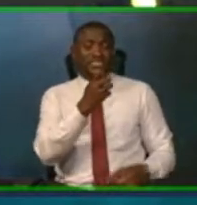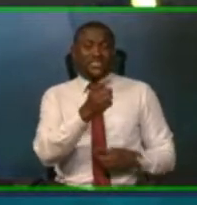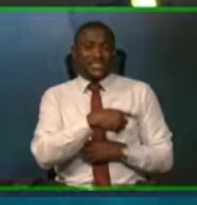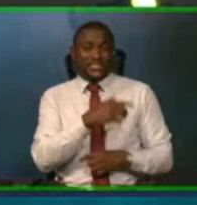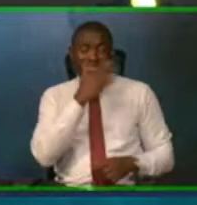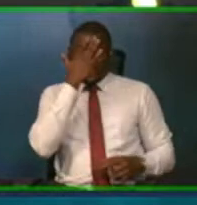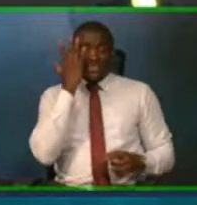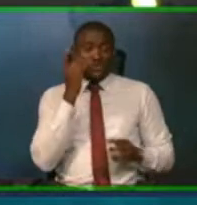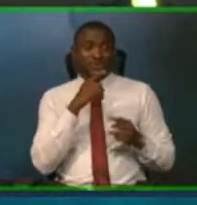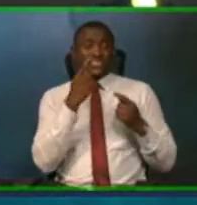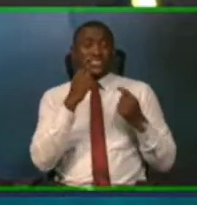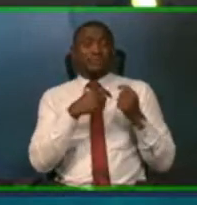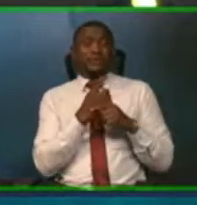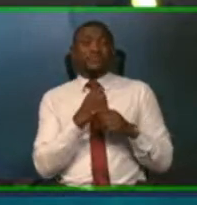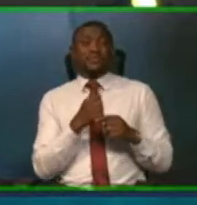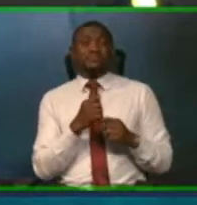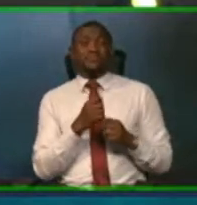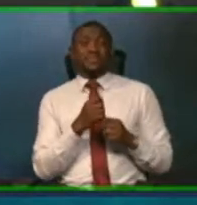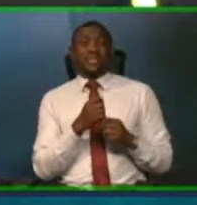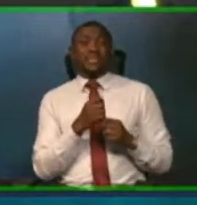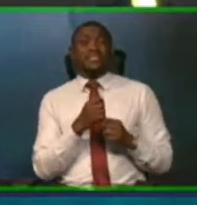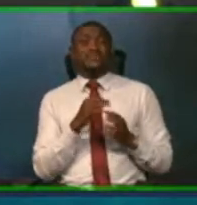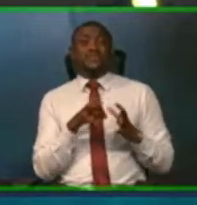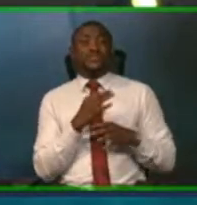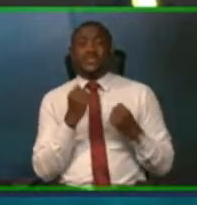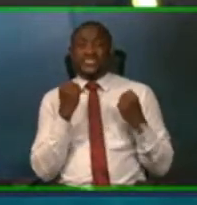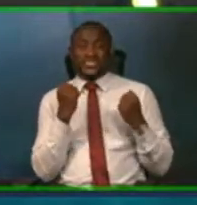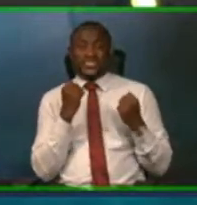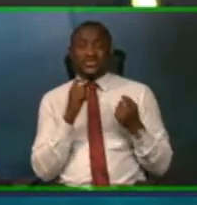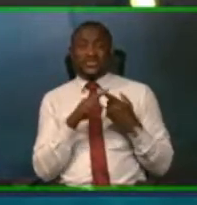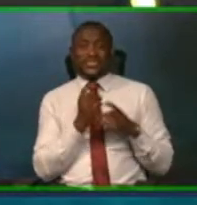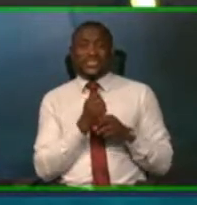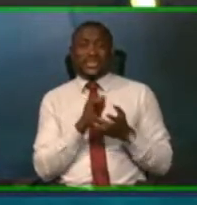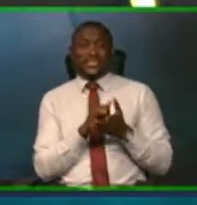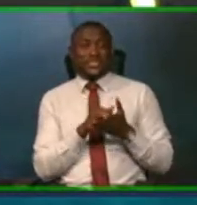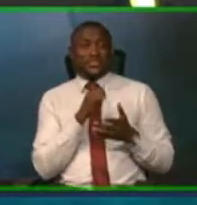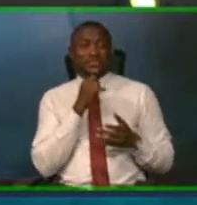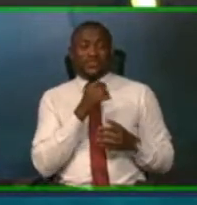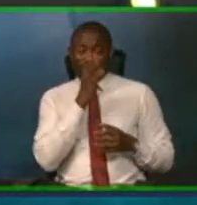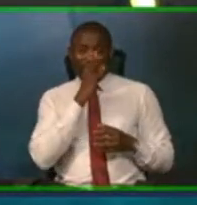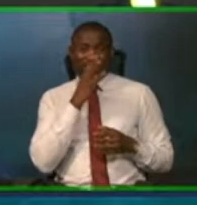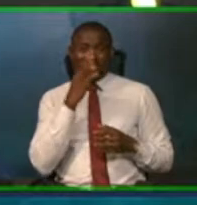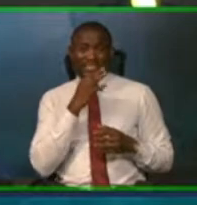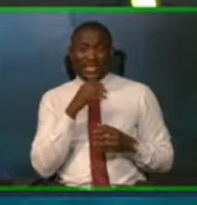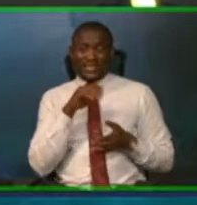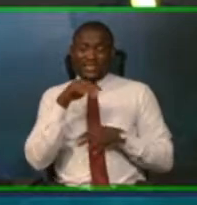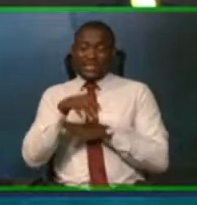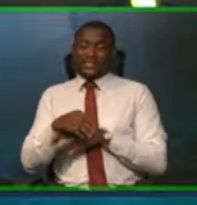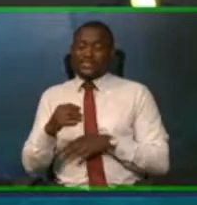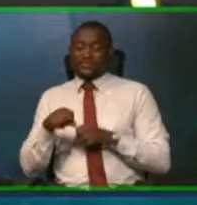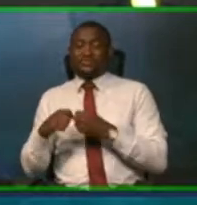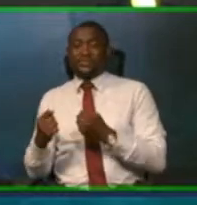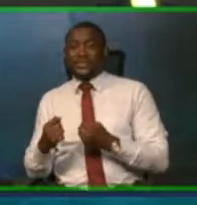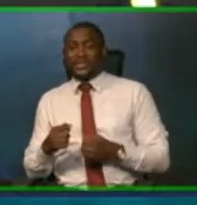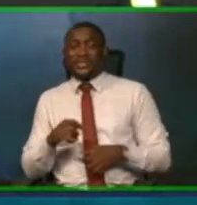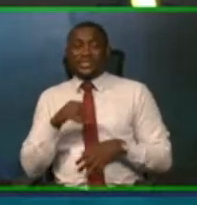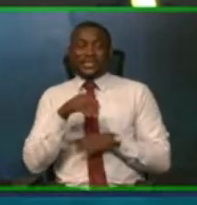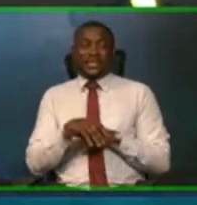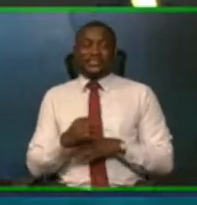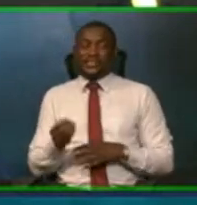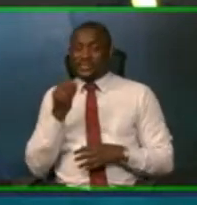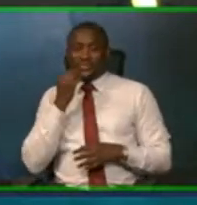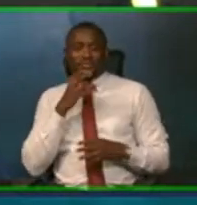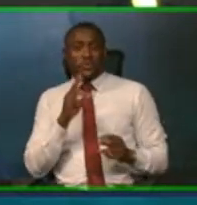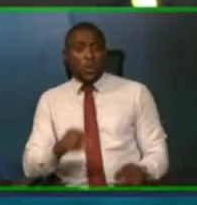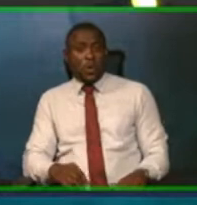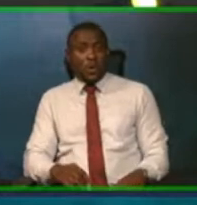spiritual stamina it takes to stretch like that. We're not talking of fasting and breaking in the night. 40 days, 40 nights, as much as